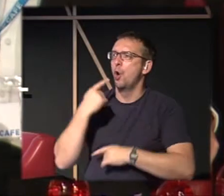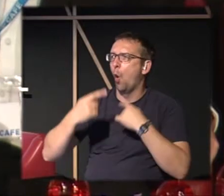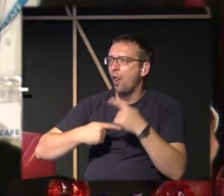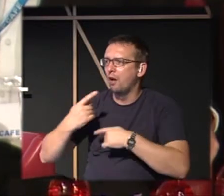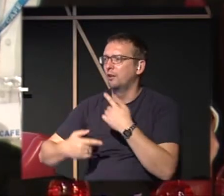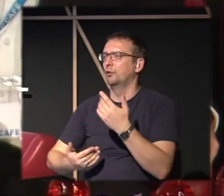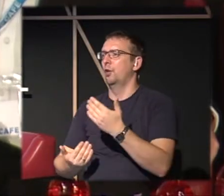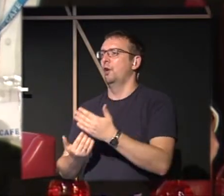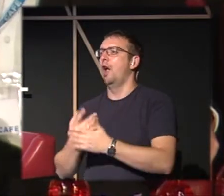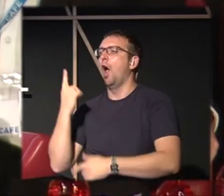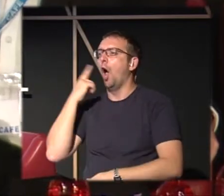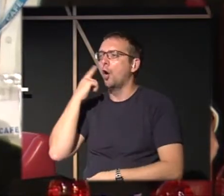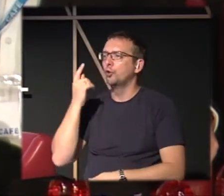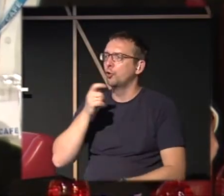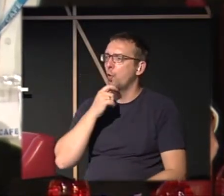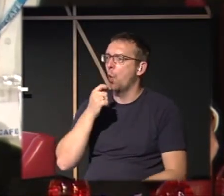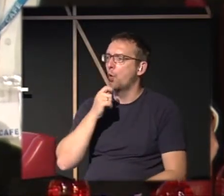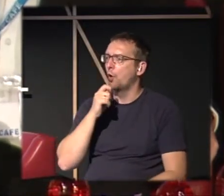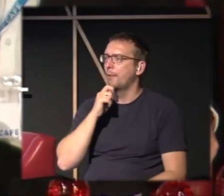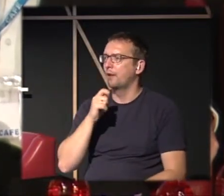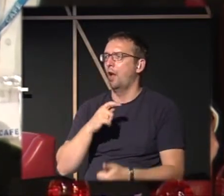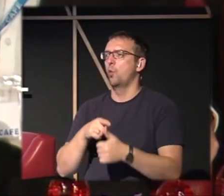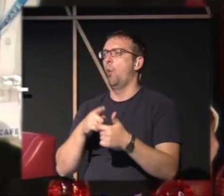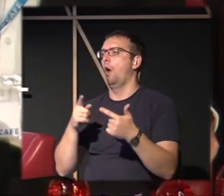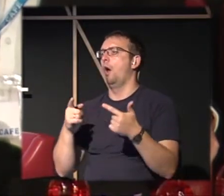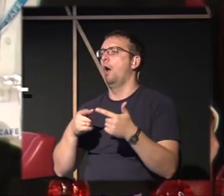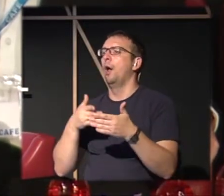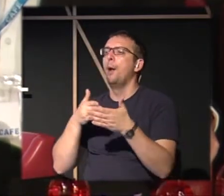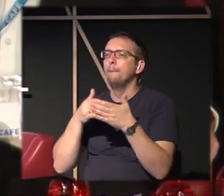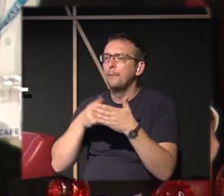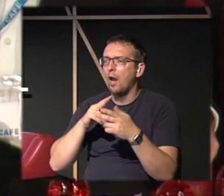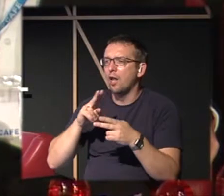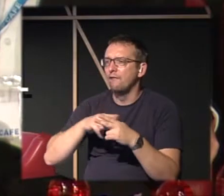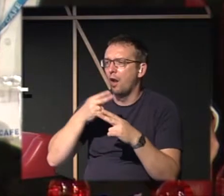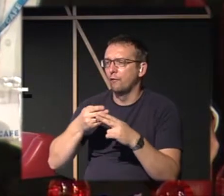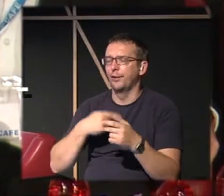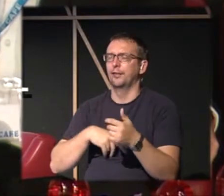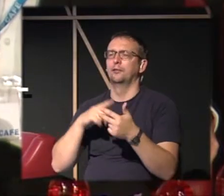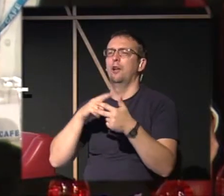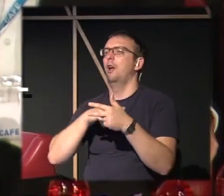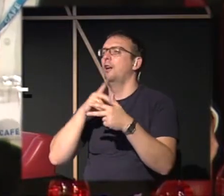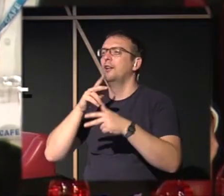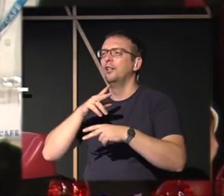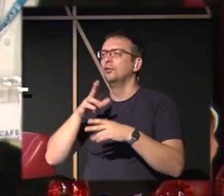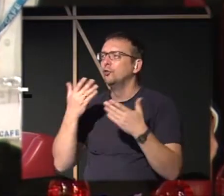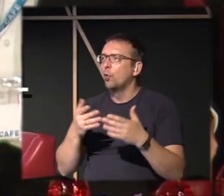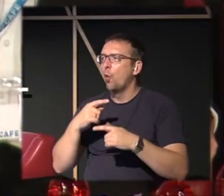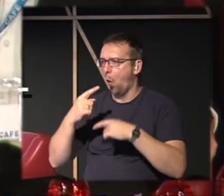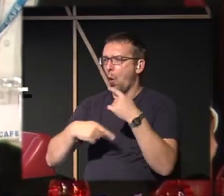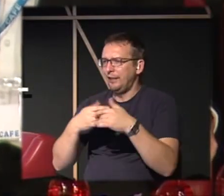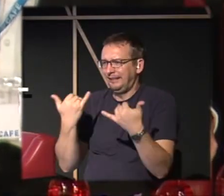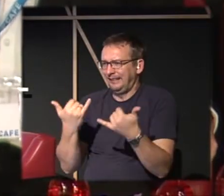clubs need to contact too, and they need to, for example, if we talk to Week of Actions, if we want to have it on